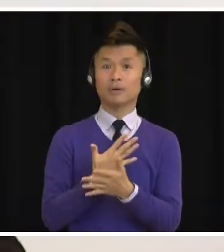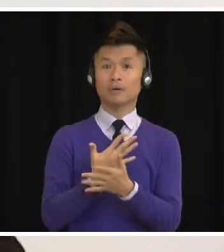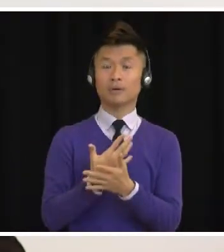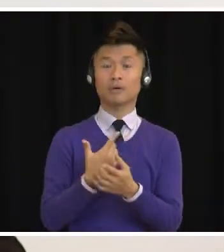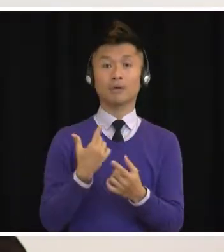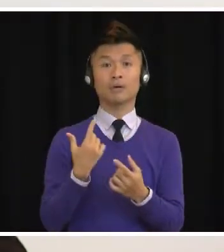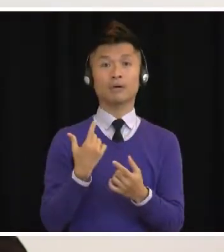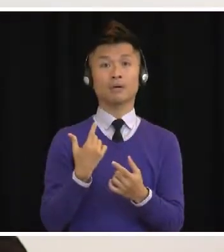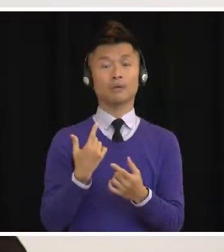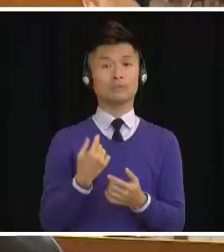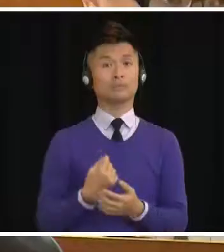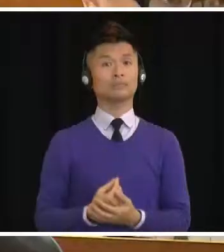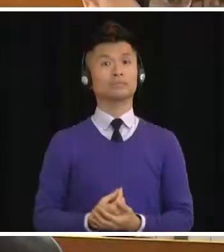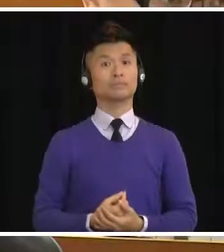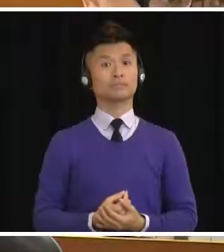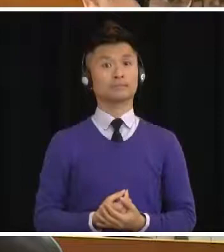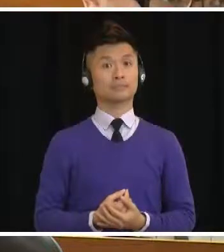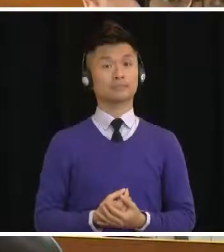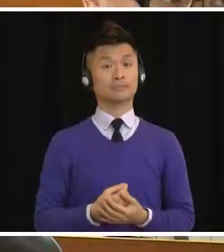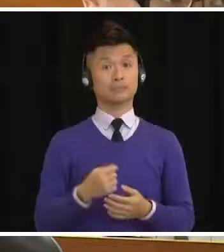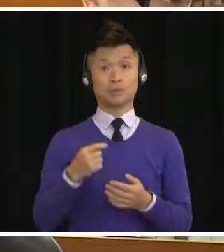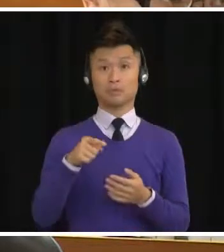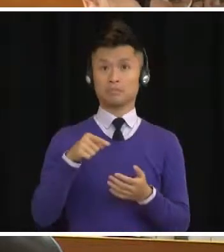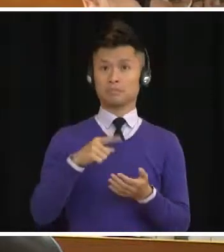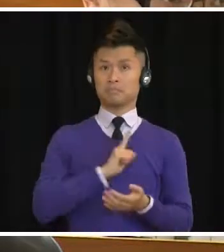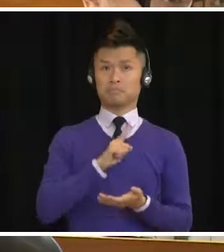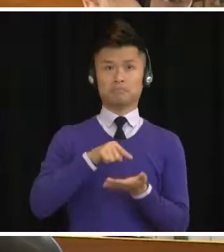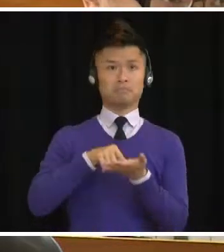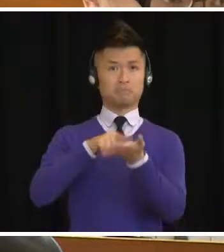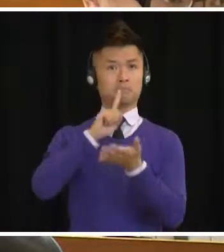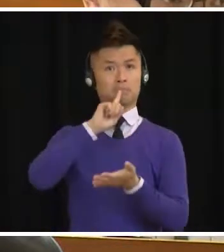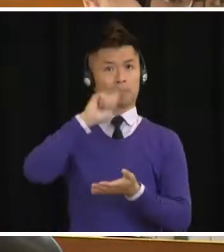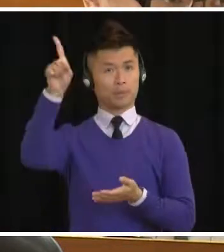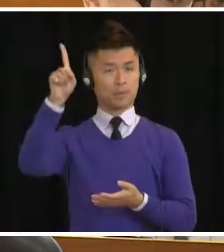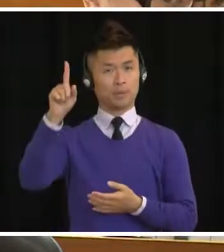to the court. I wonder